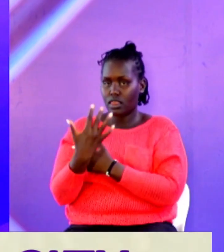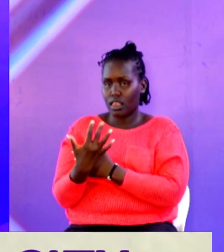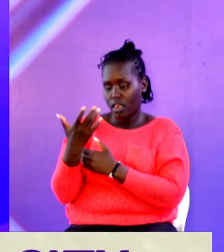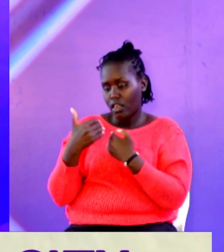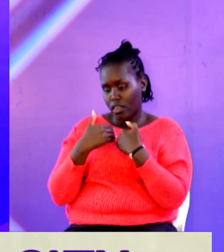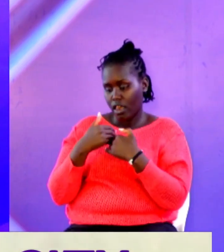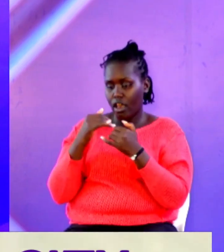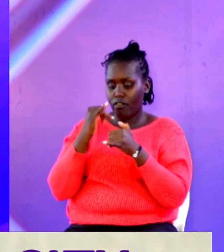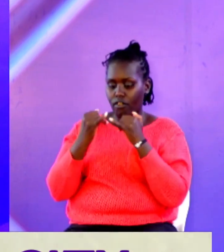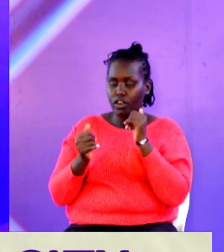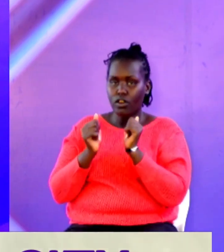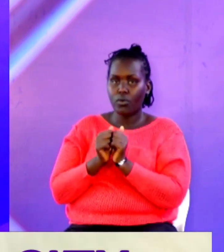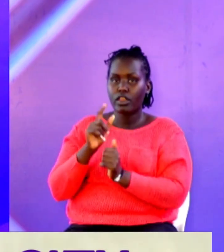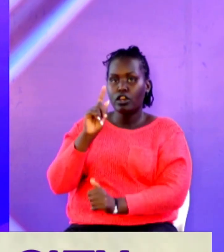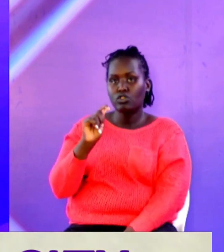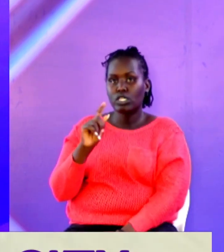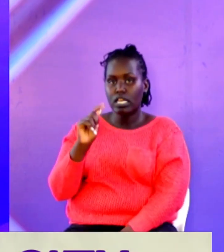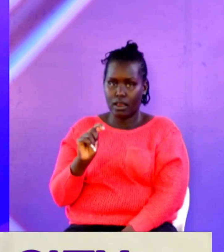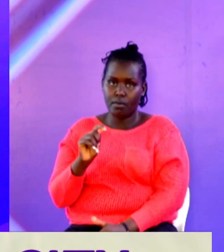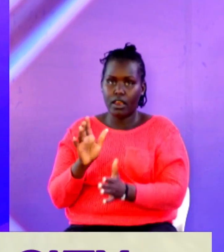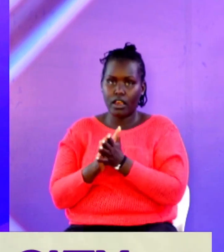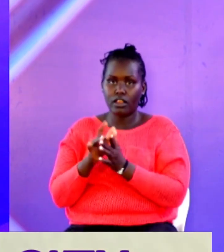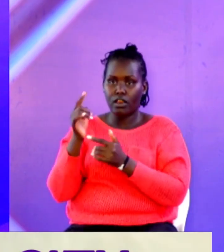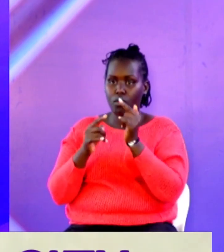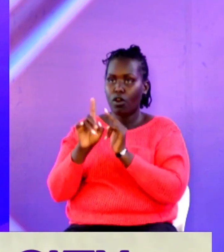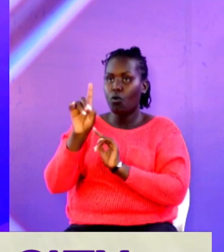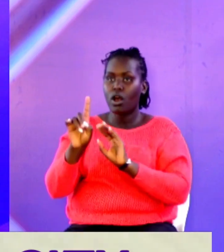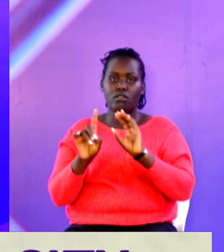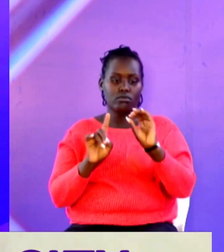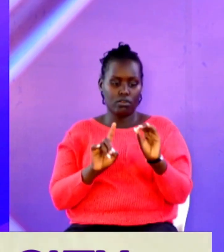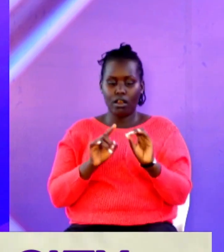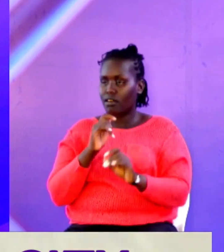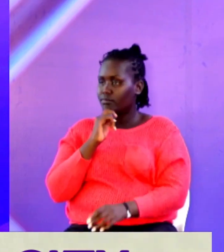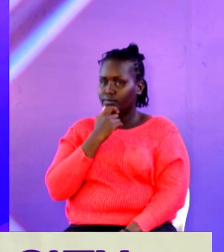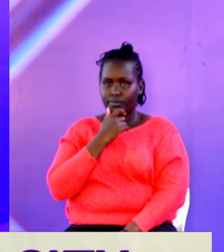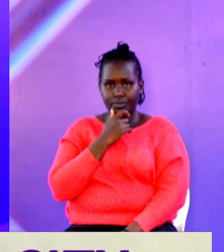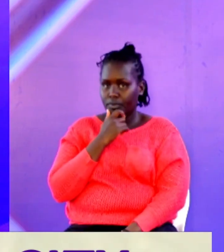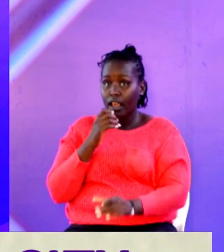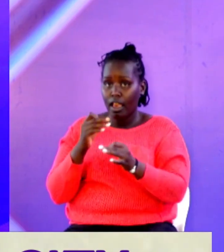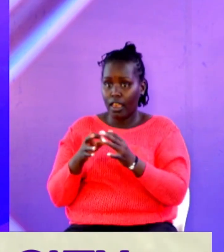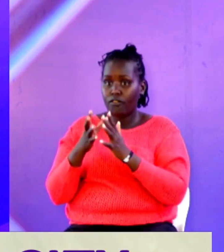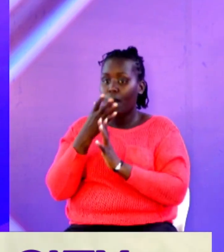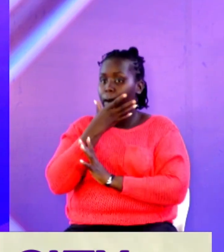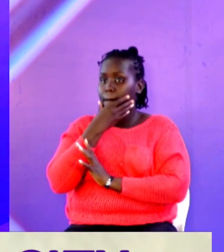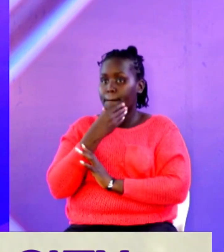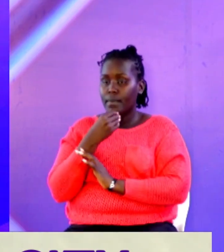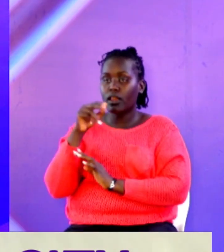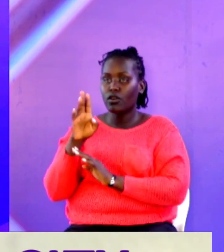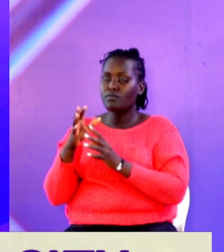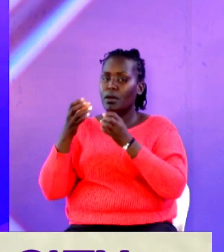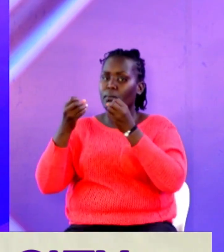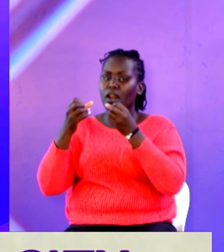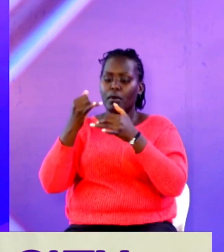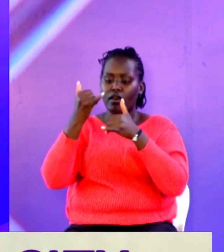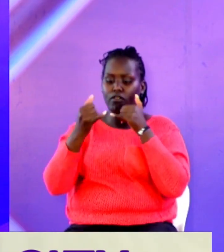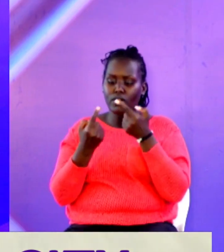a final with Tottenham and they were beaten 1-0 by Tottenham. So I wonder, Manchester United have been in many finals,